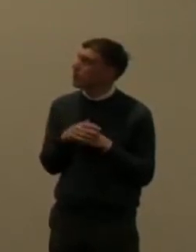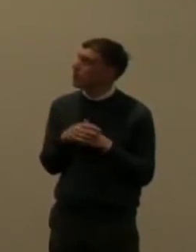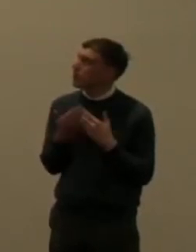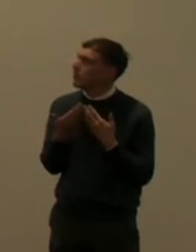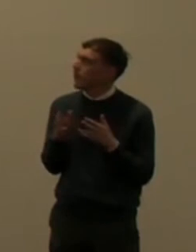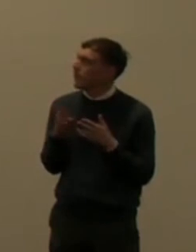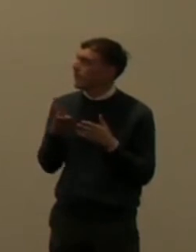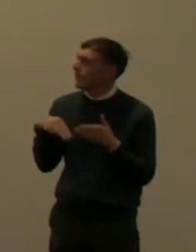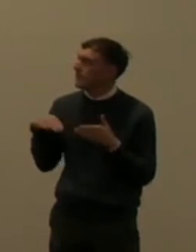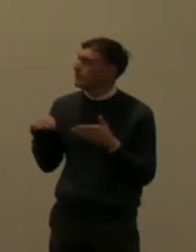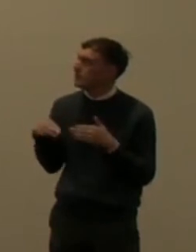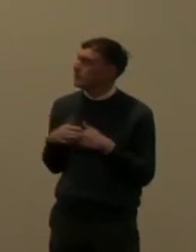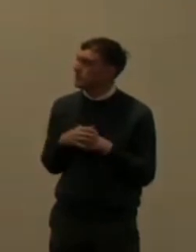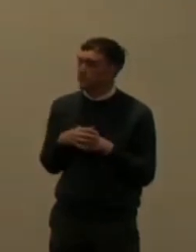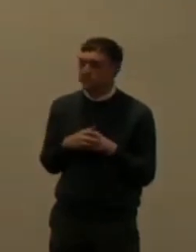open it in Paint,